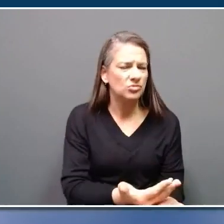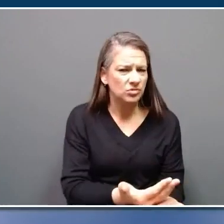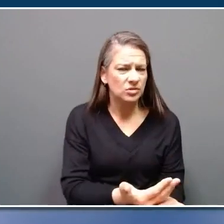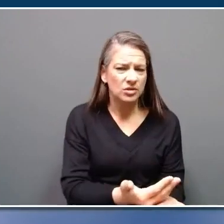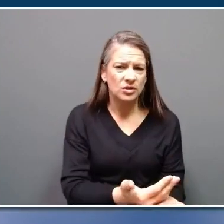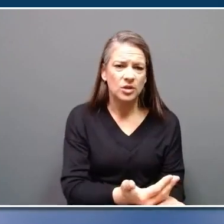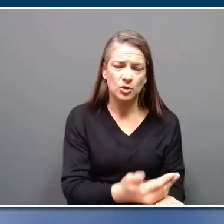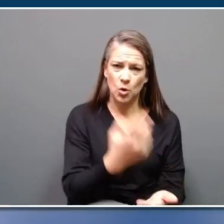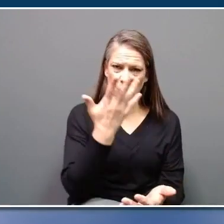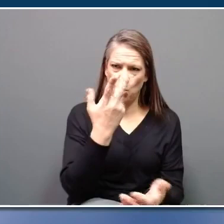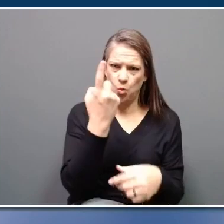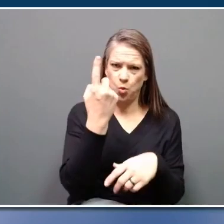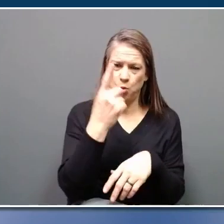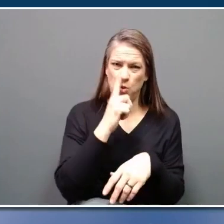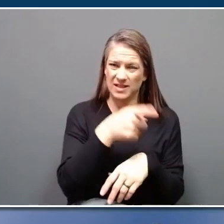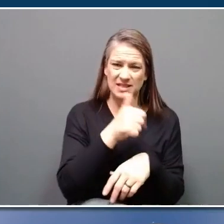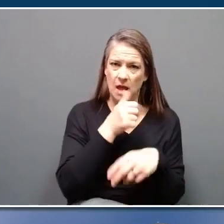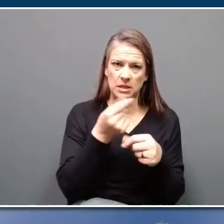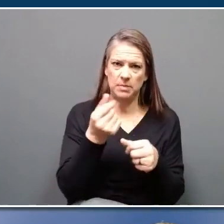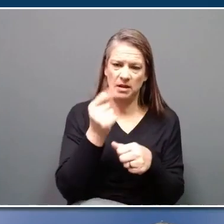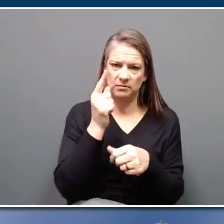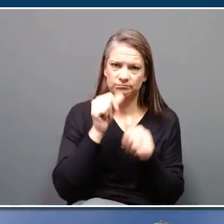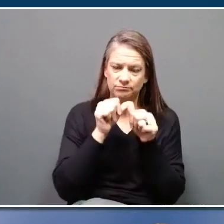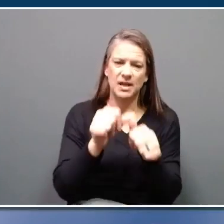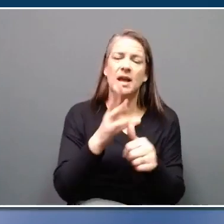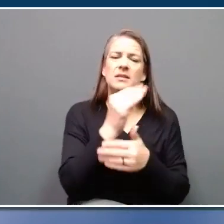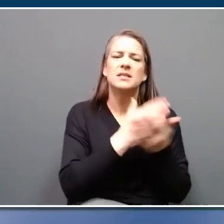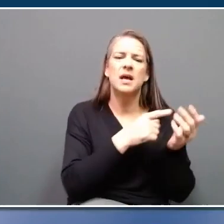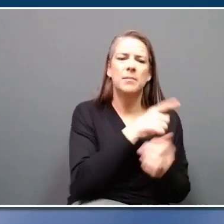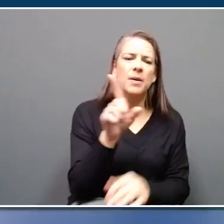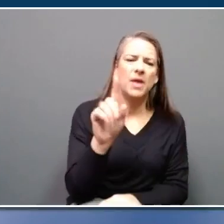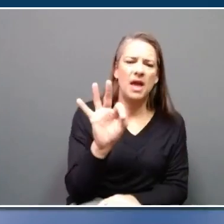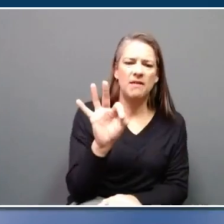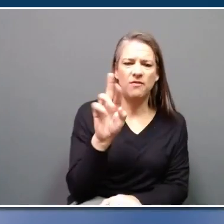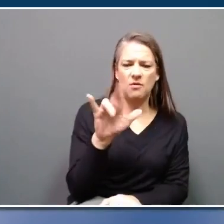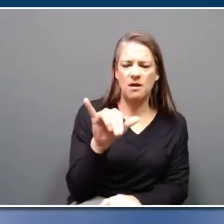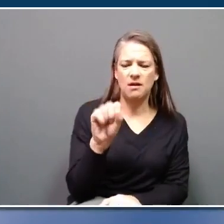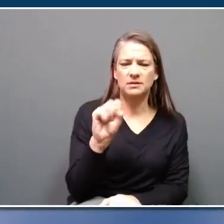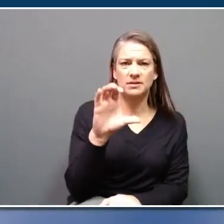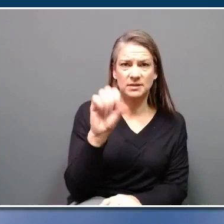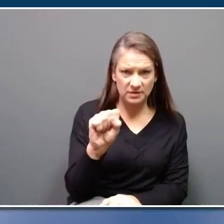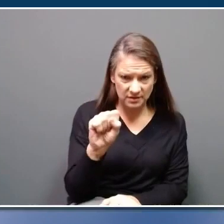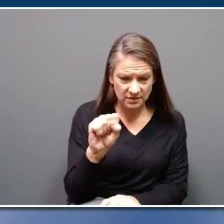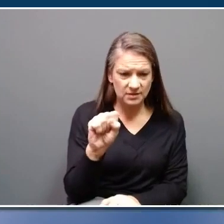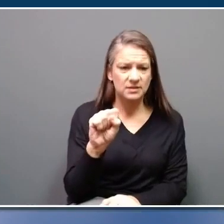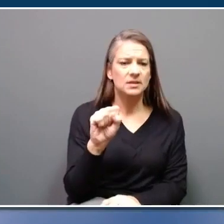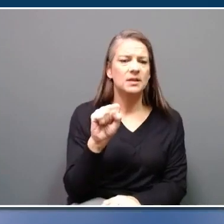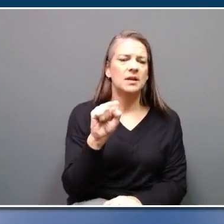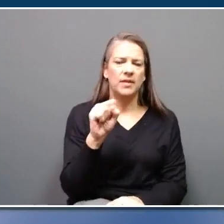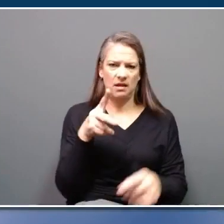spending. And half the funding that's needed for Friskies, half the funding that we put into our